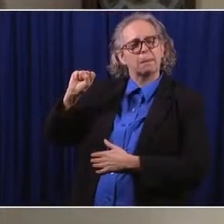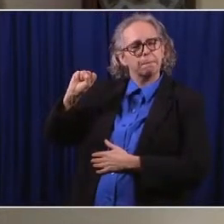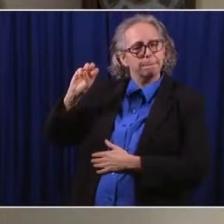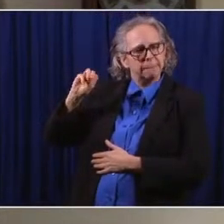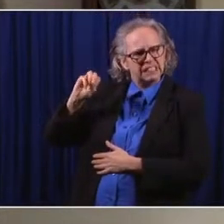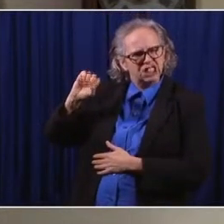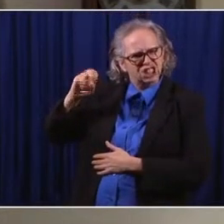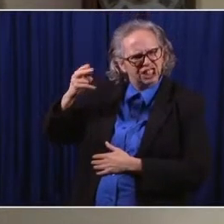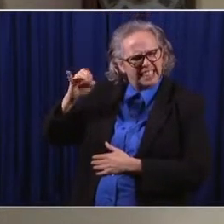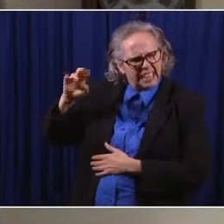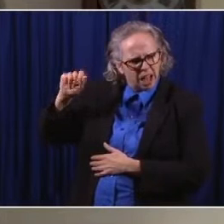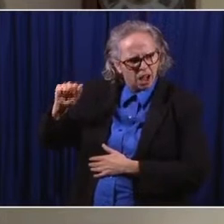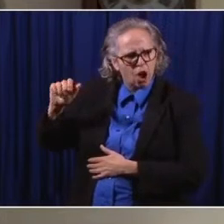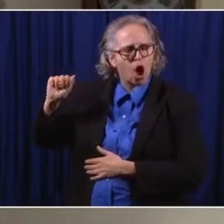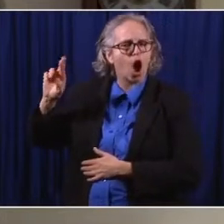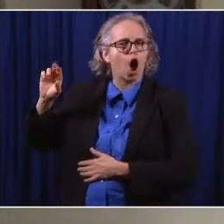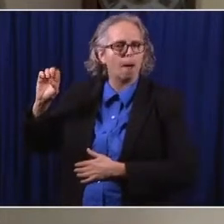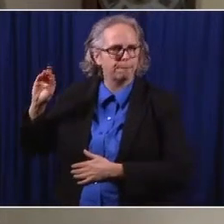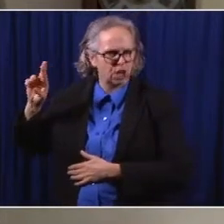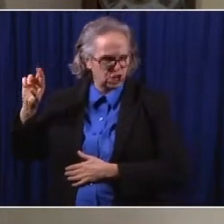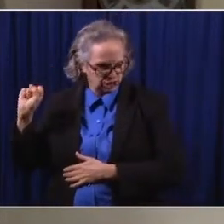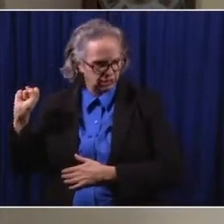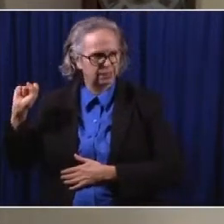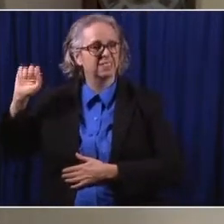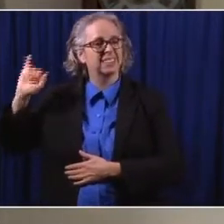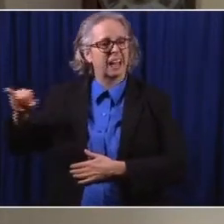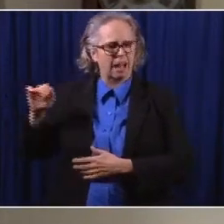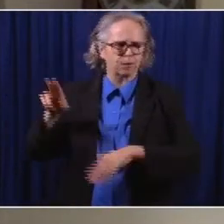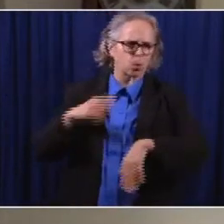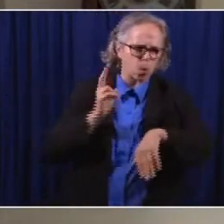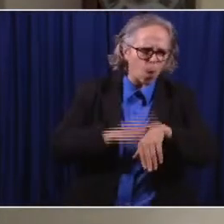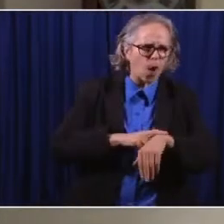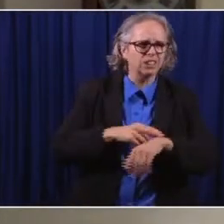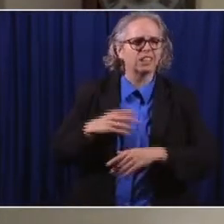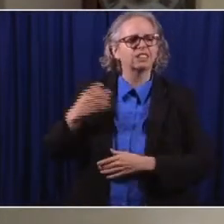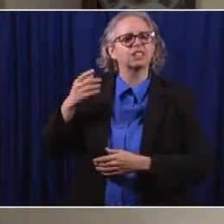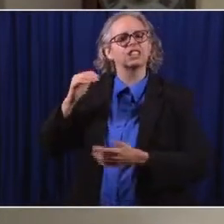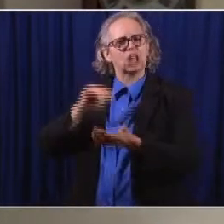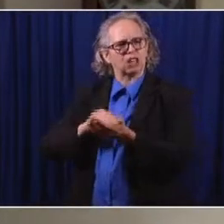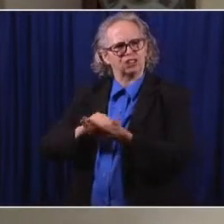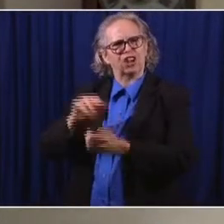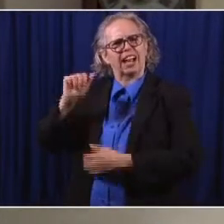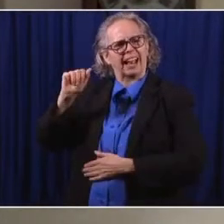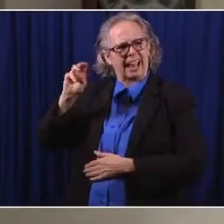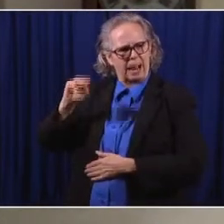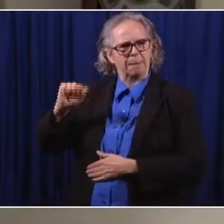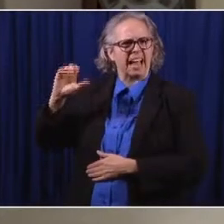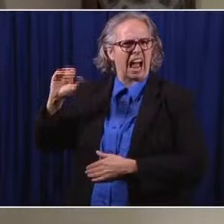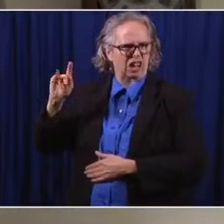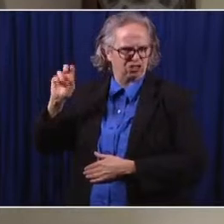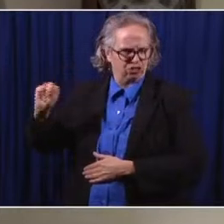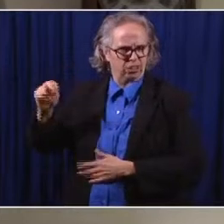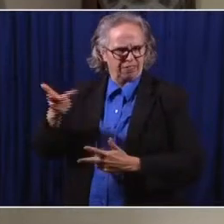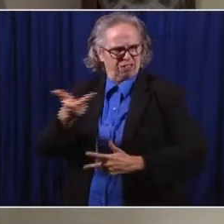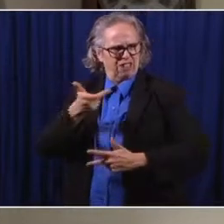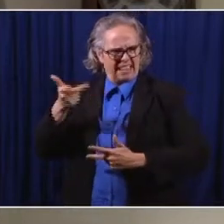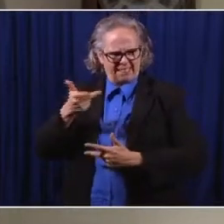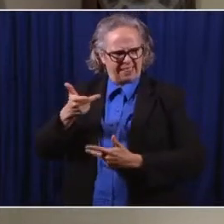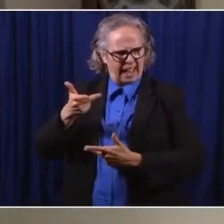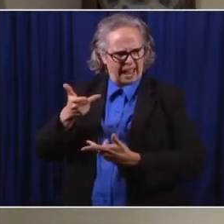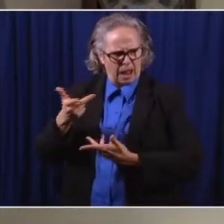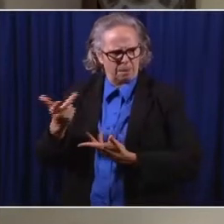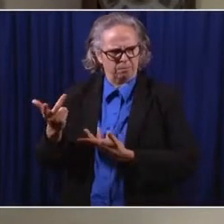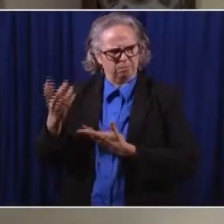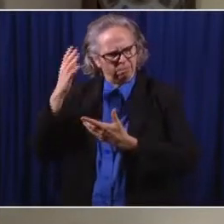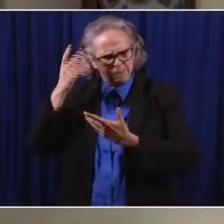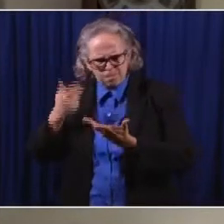Amy Acton, for their work on that decision. It was the right decision. It was a tough